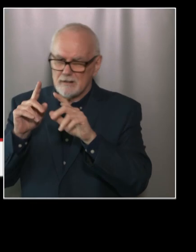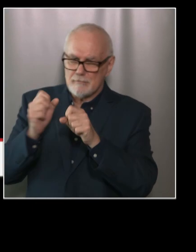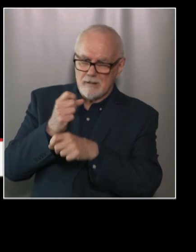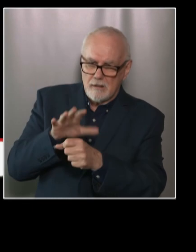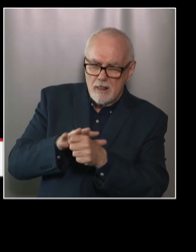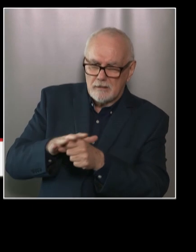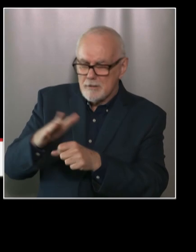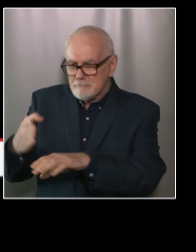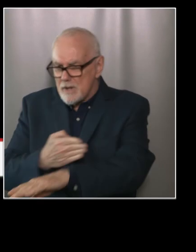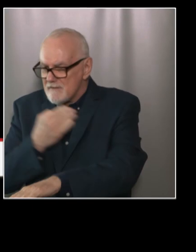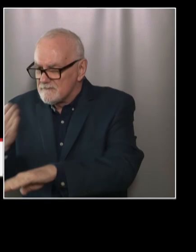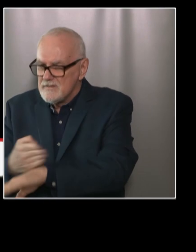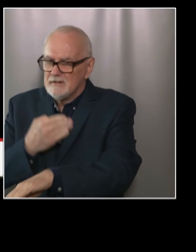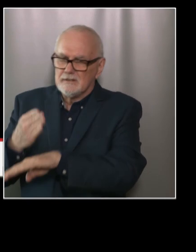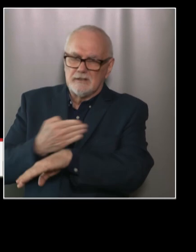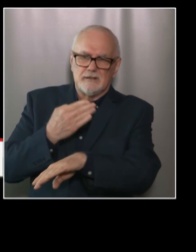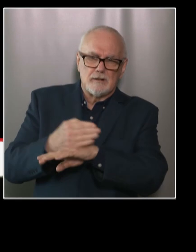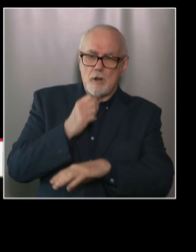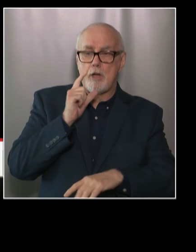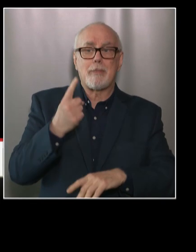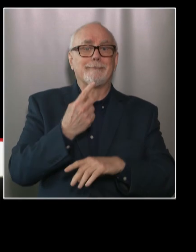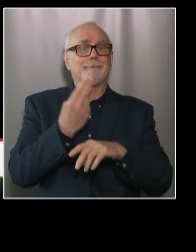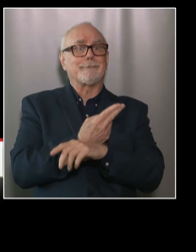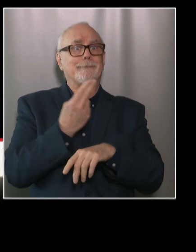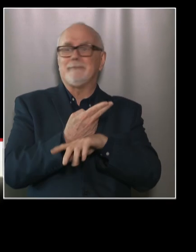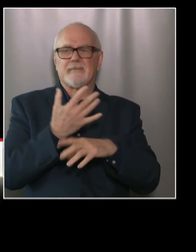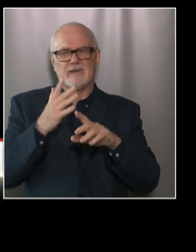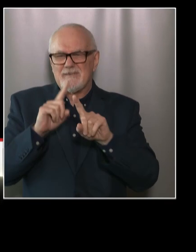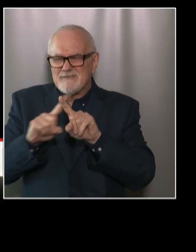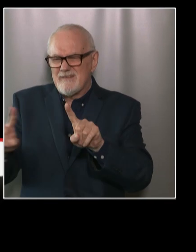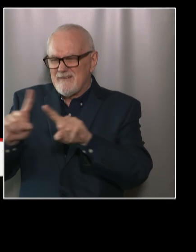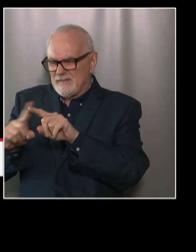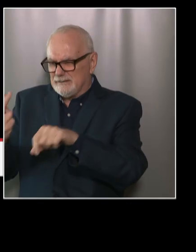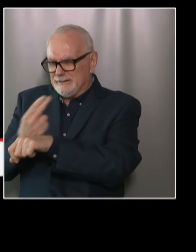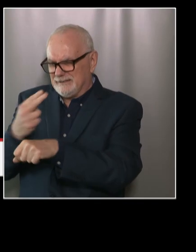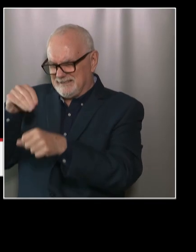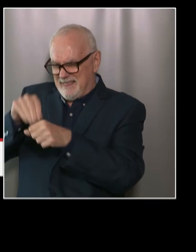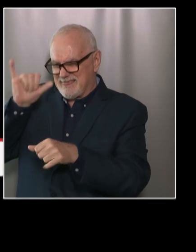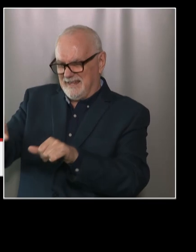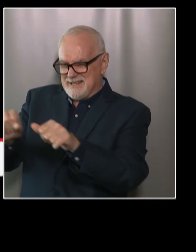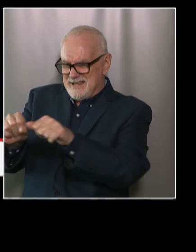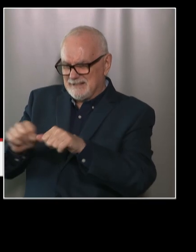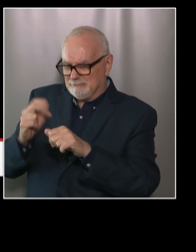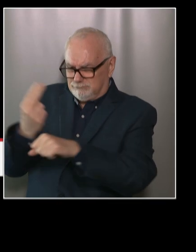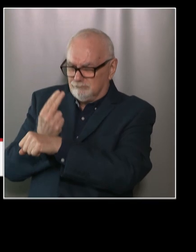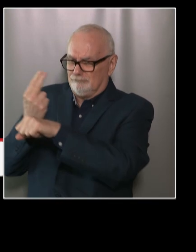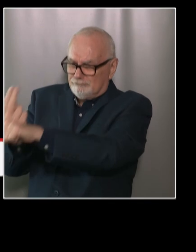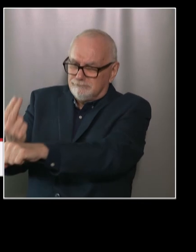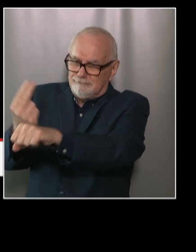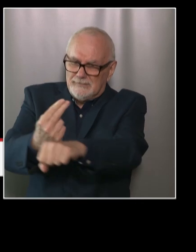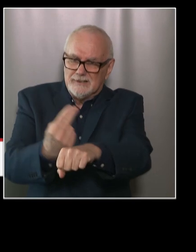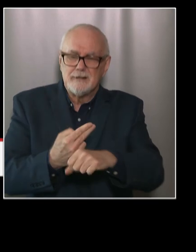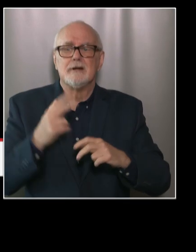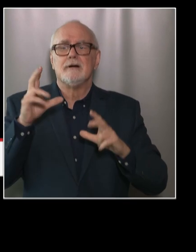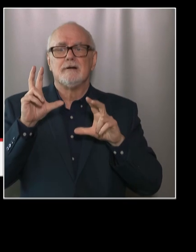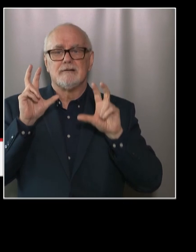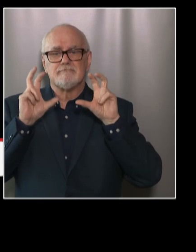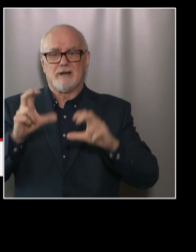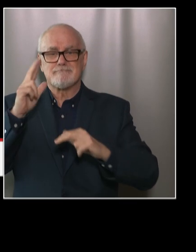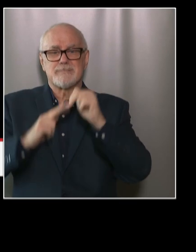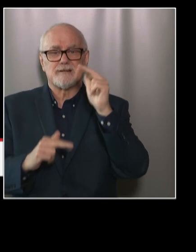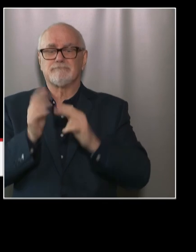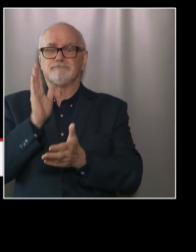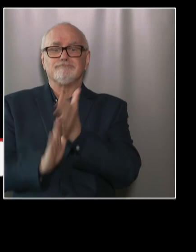in the market. And we're not done. There are over 1,500 residential units in the pipeline